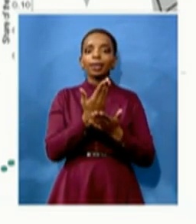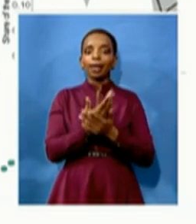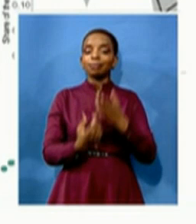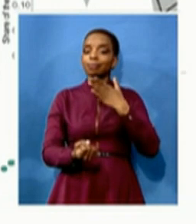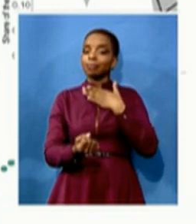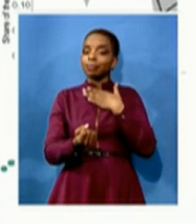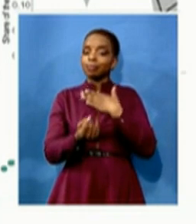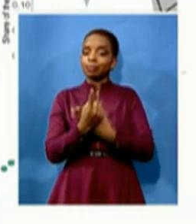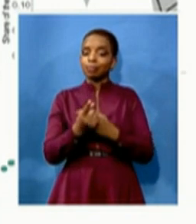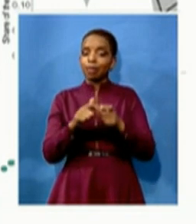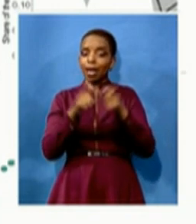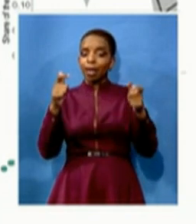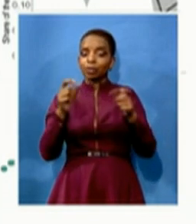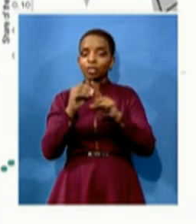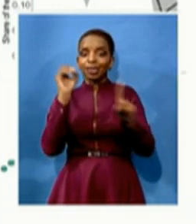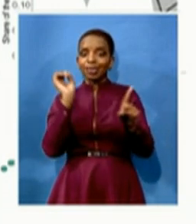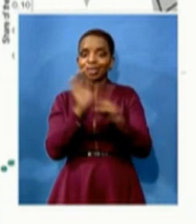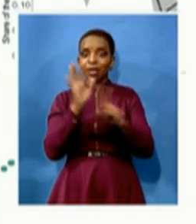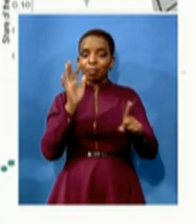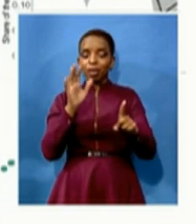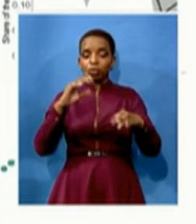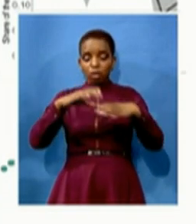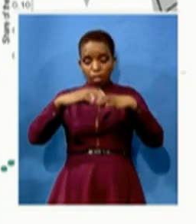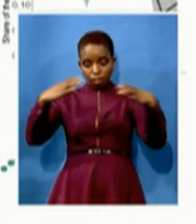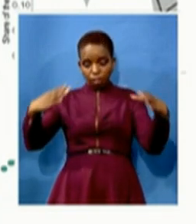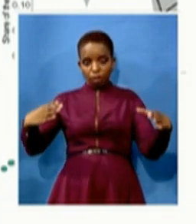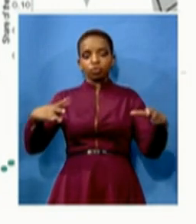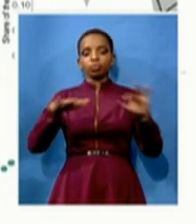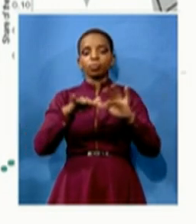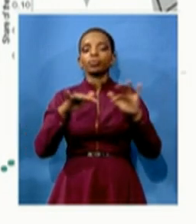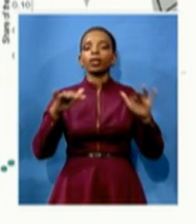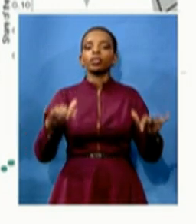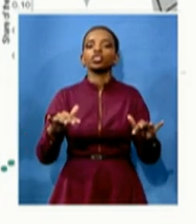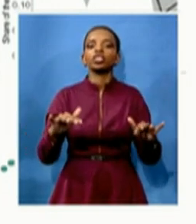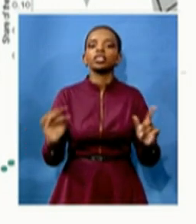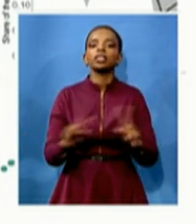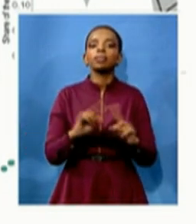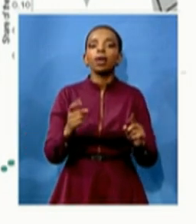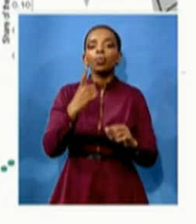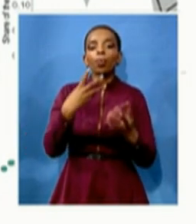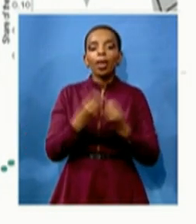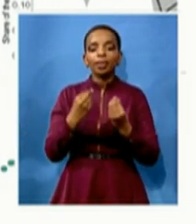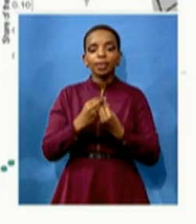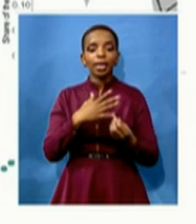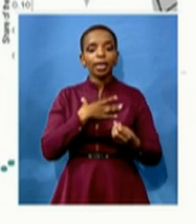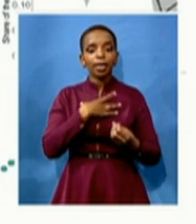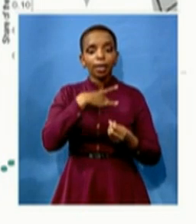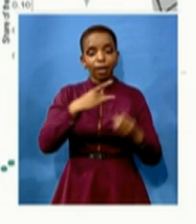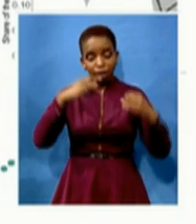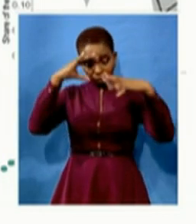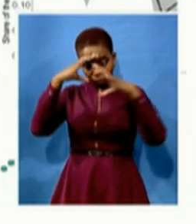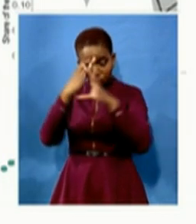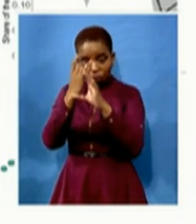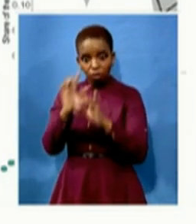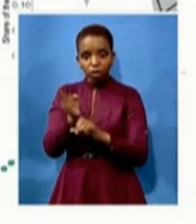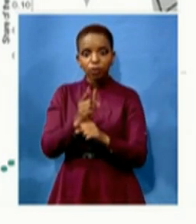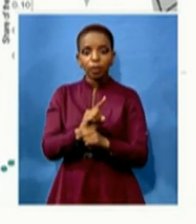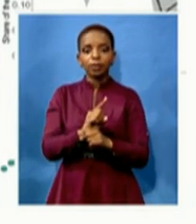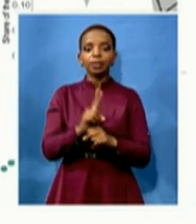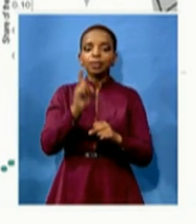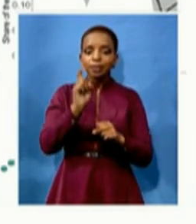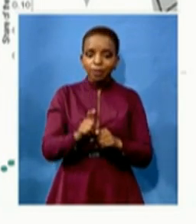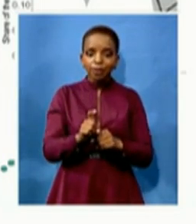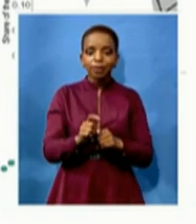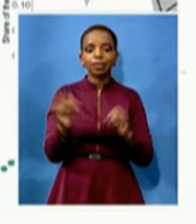the one that I want to focus on is the close contacts multiplier. So how many people are you in